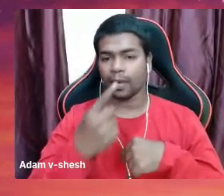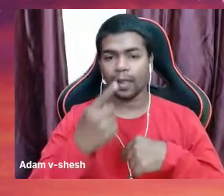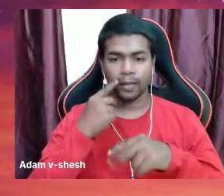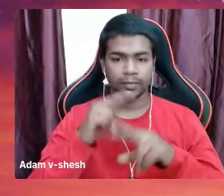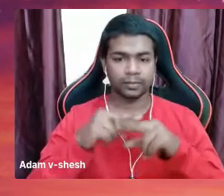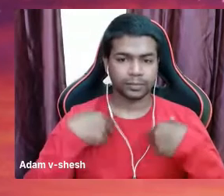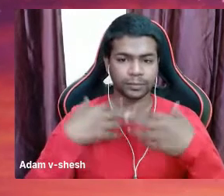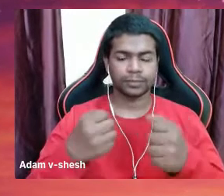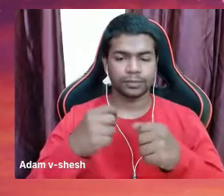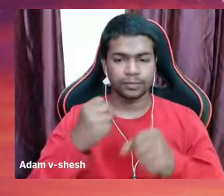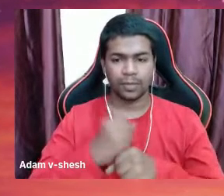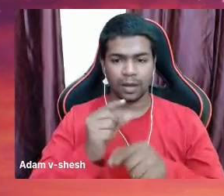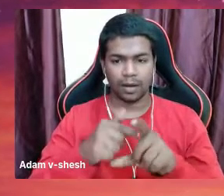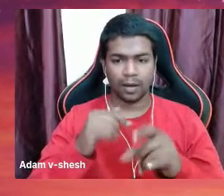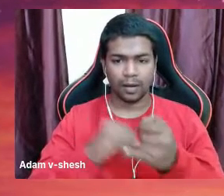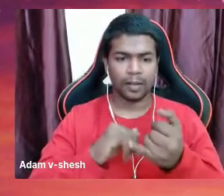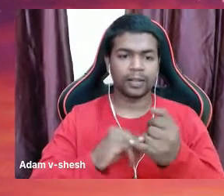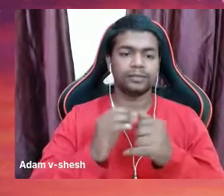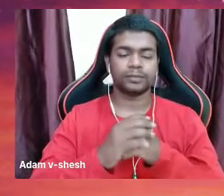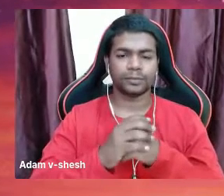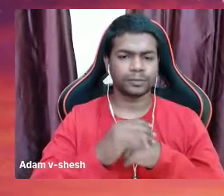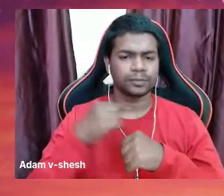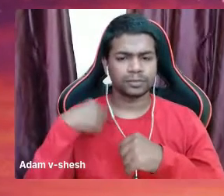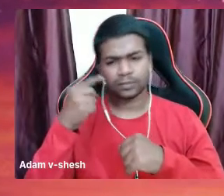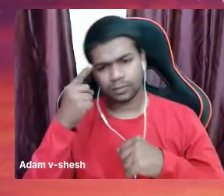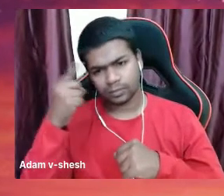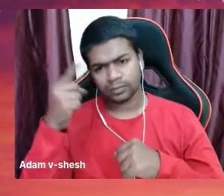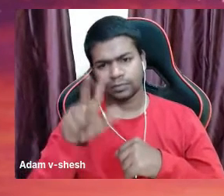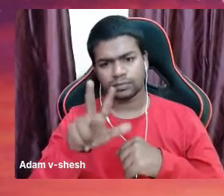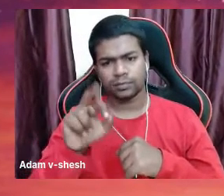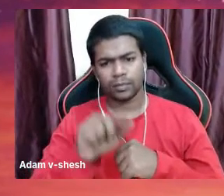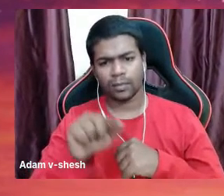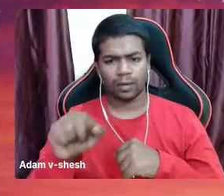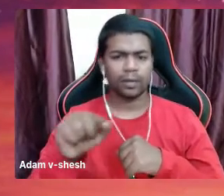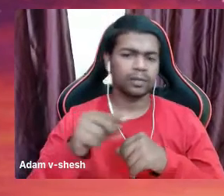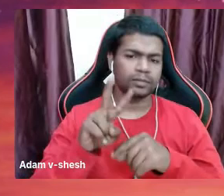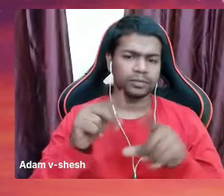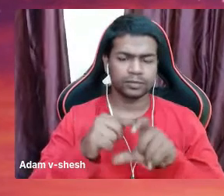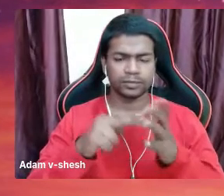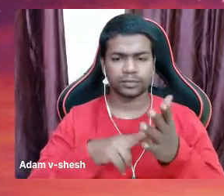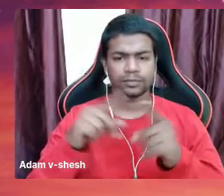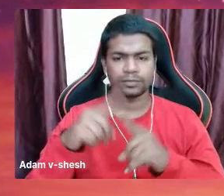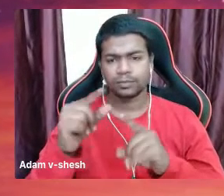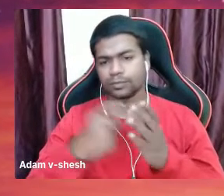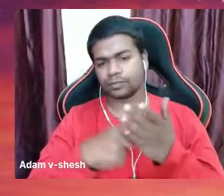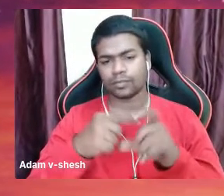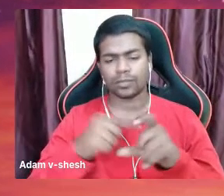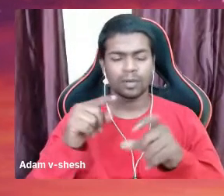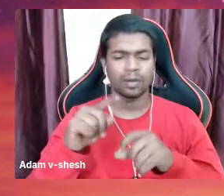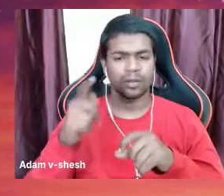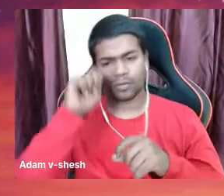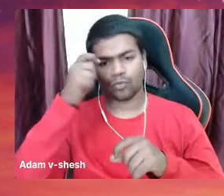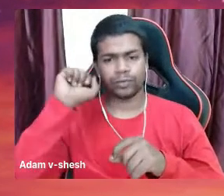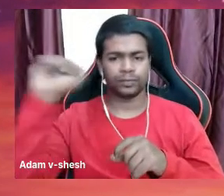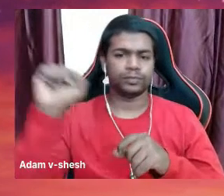to guess, I don't have the exact number, but probably at least 75 to 80% of the venture capital money is still foreign, which means that the returns to that